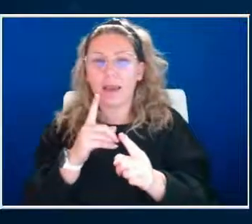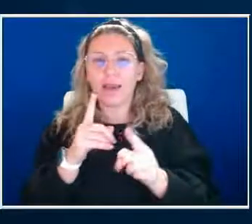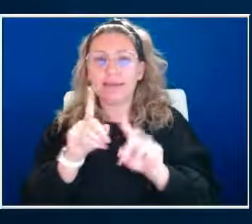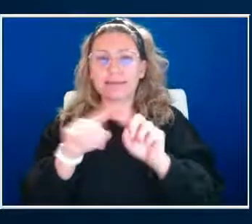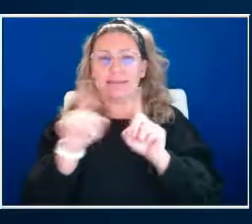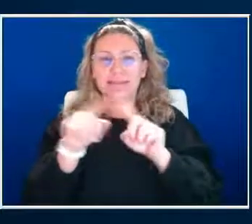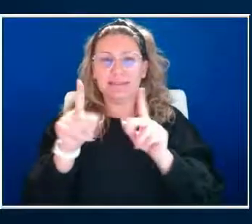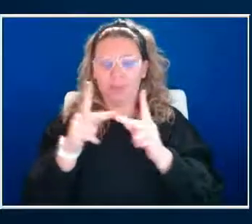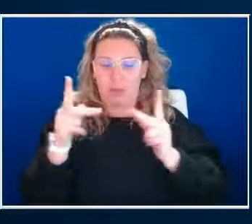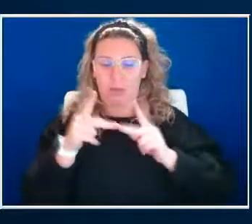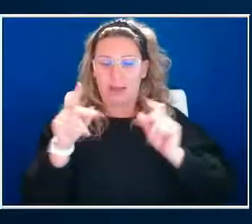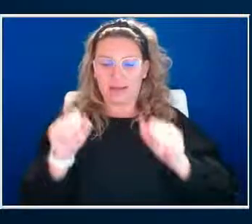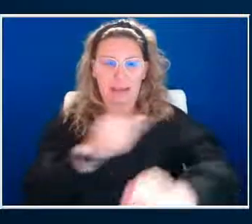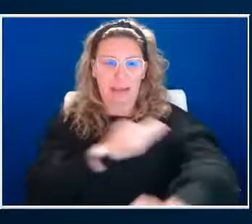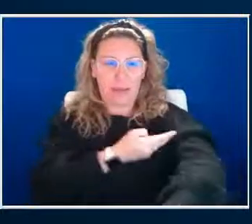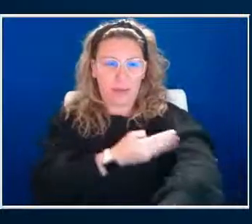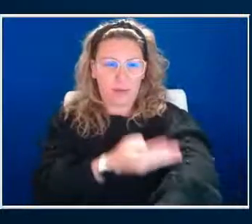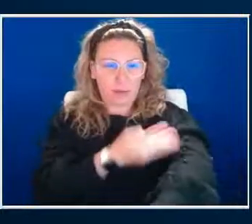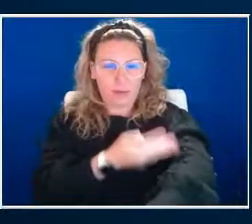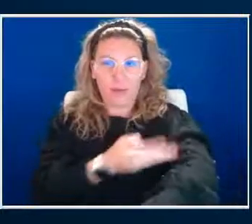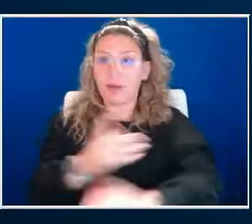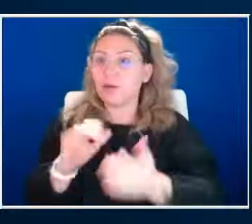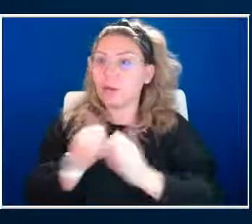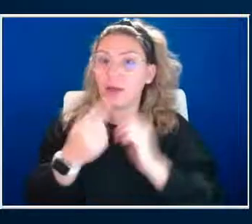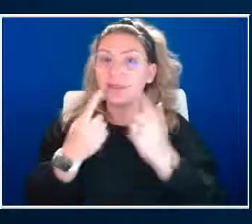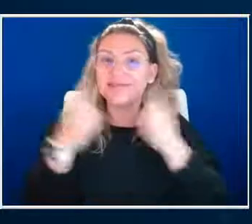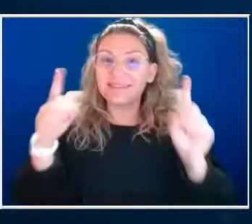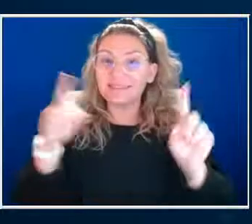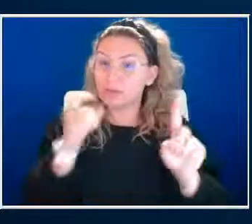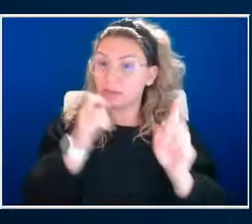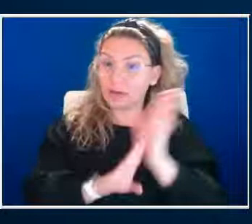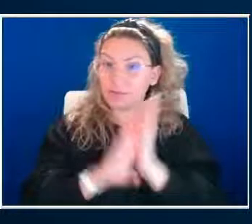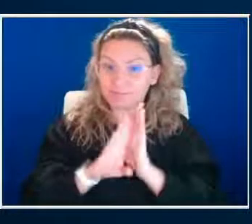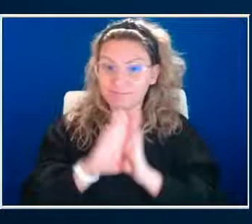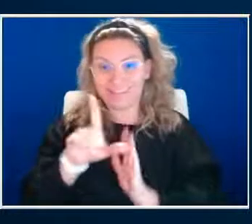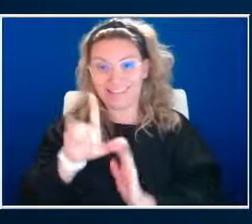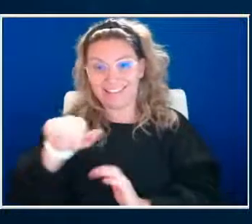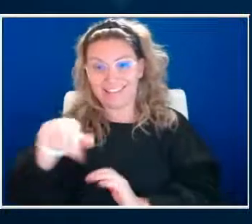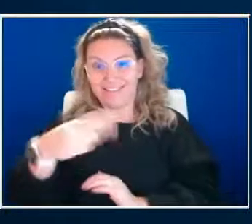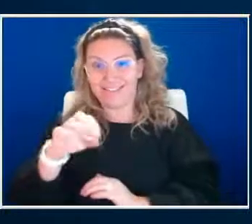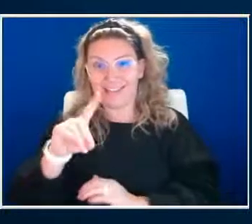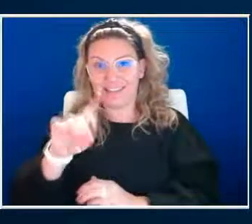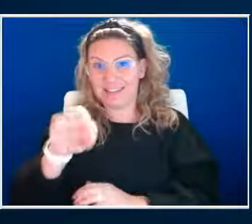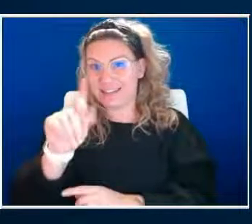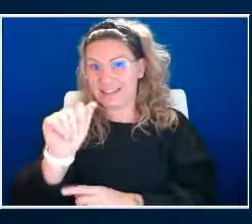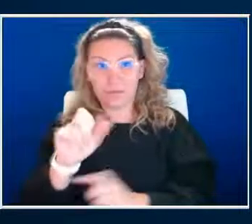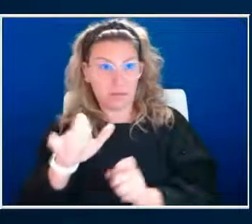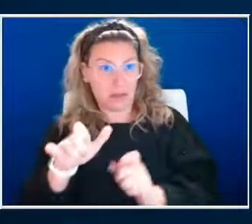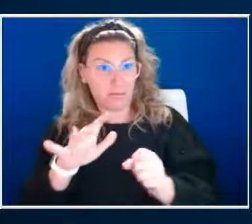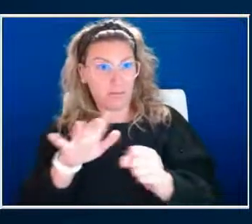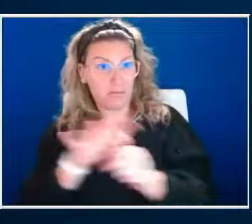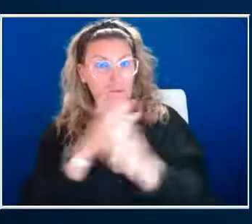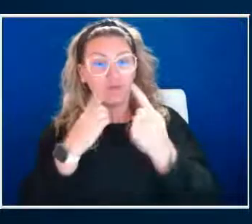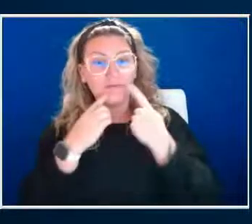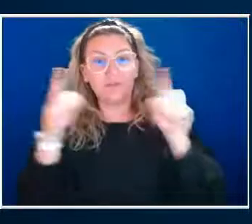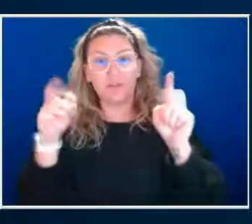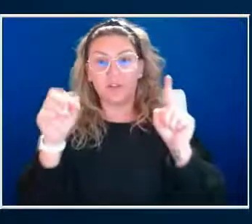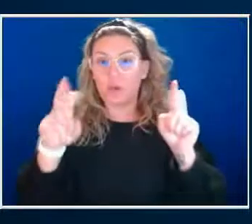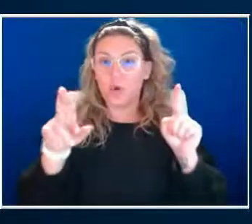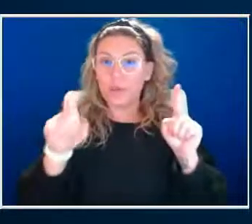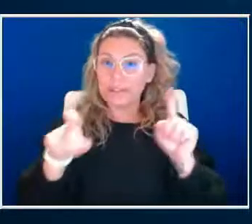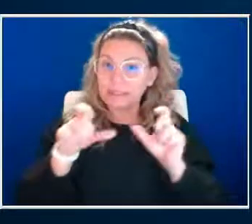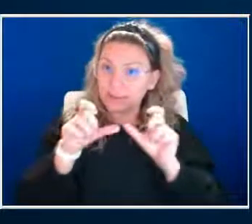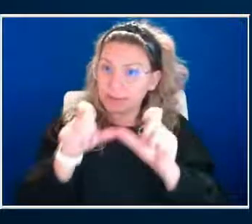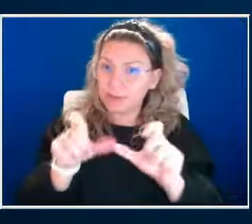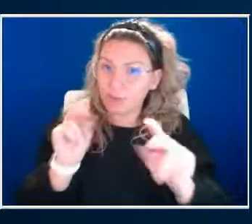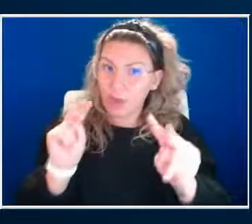So how successful was it for Melanie? The fact that she did not develop lymphedema, does that mean it was a full-on success, or is this something that needs to continue to be